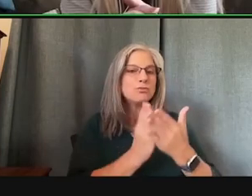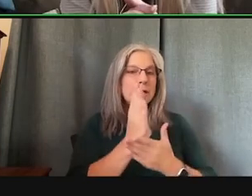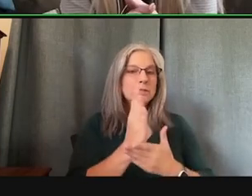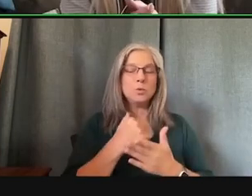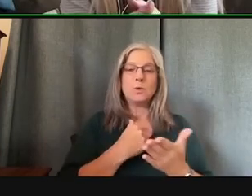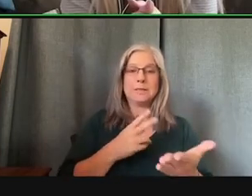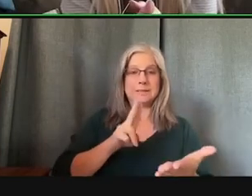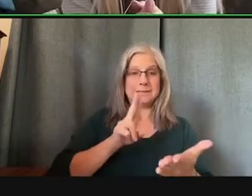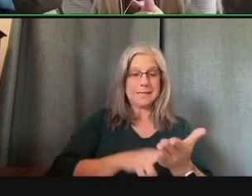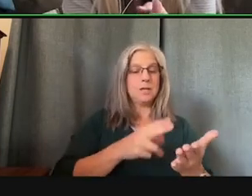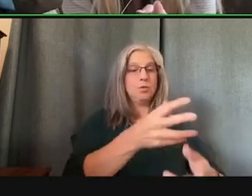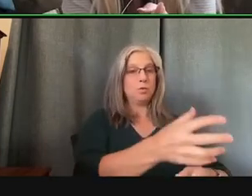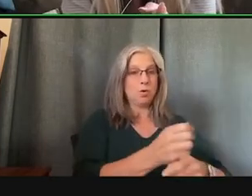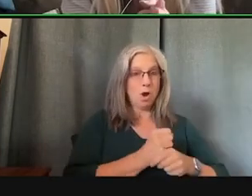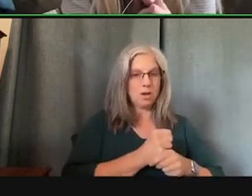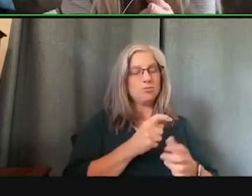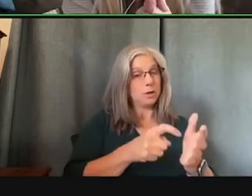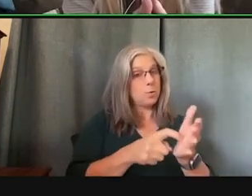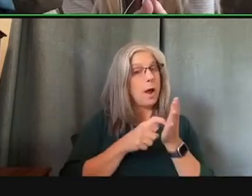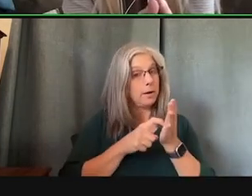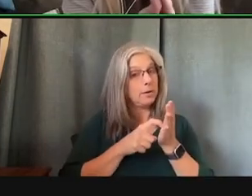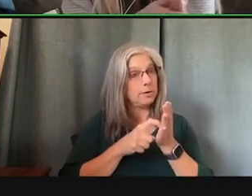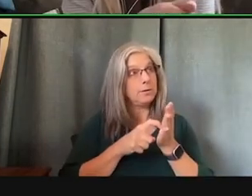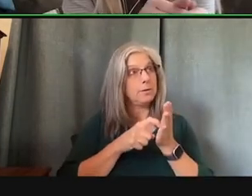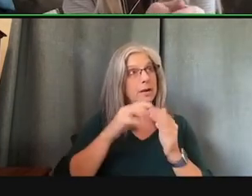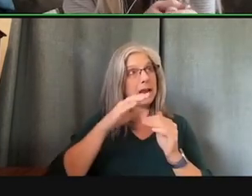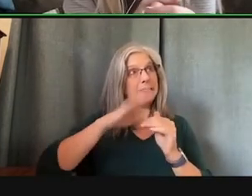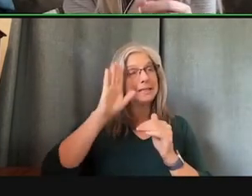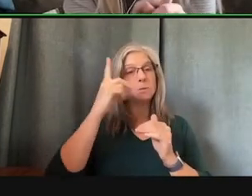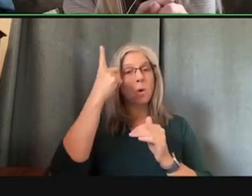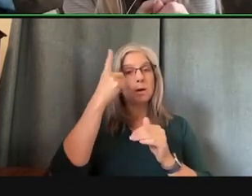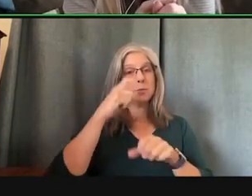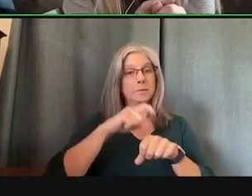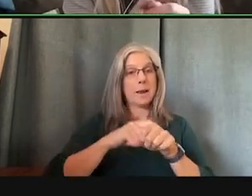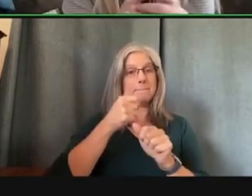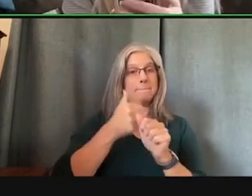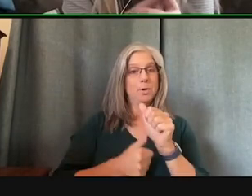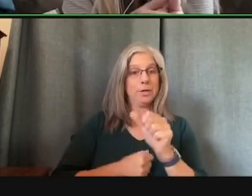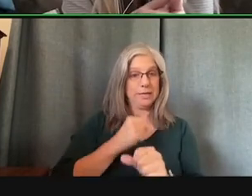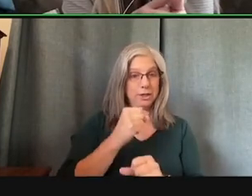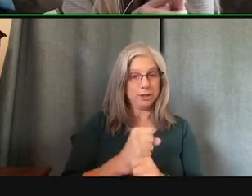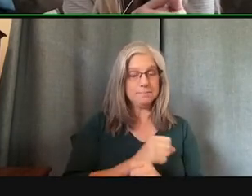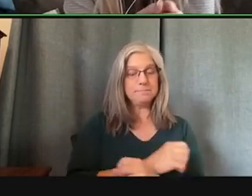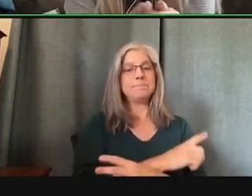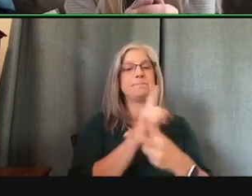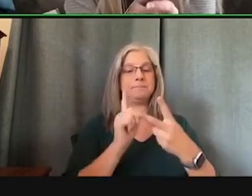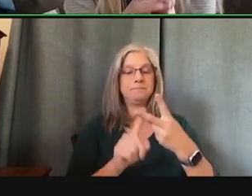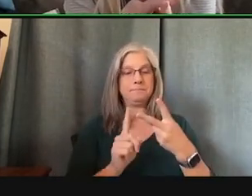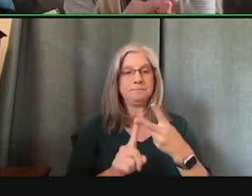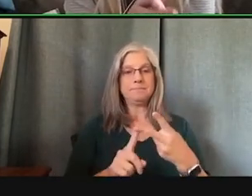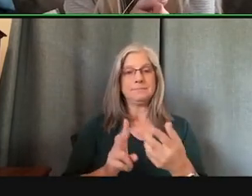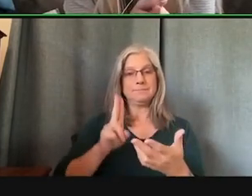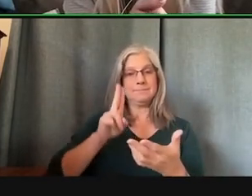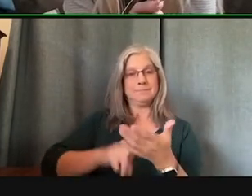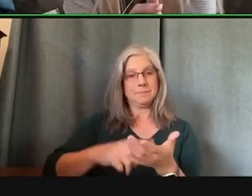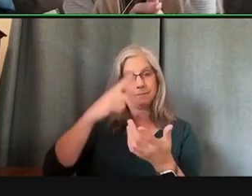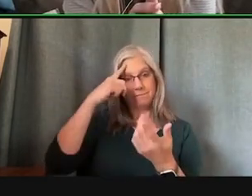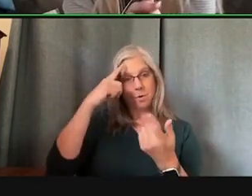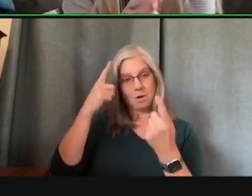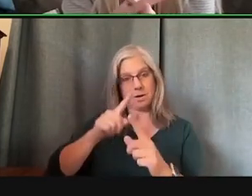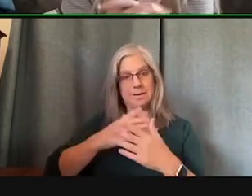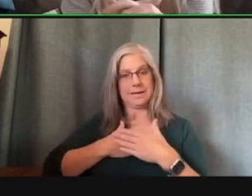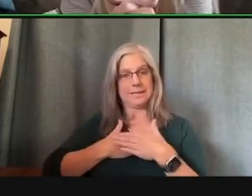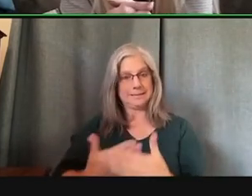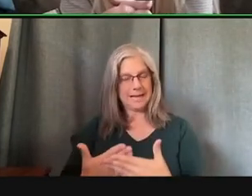those. You're required to get those at least once a year. And then your signature for consent includes a couple